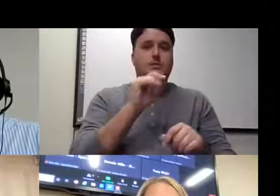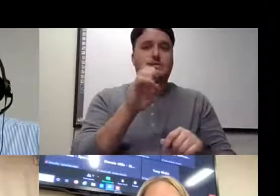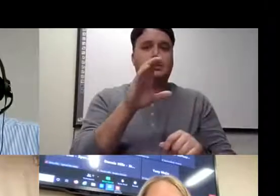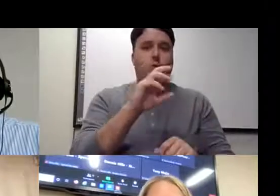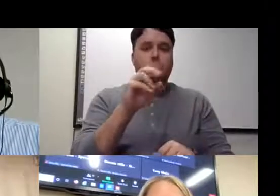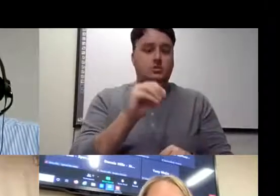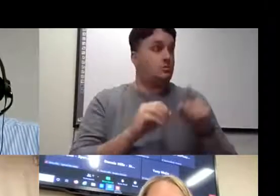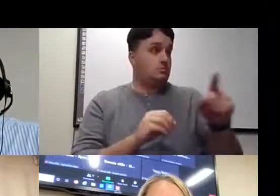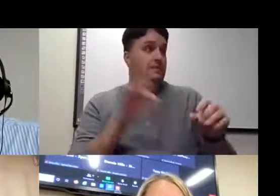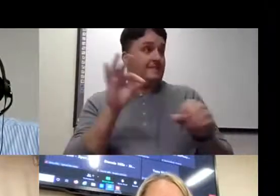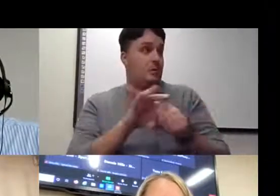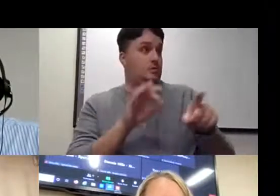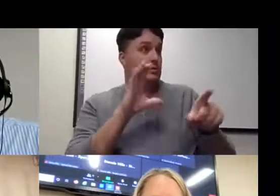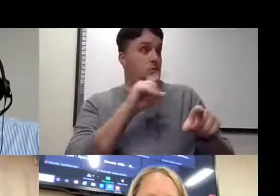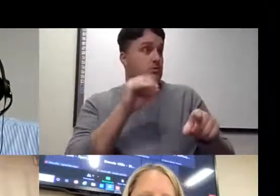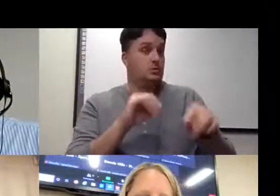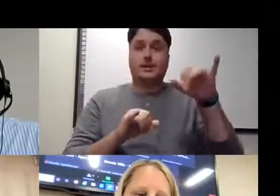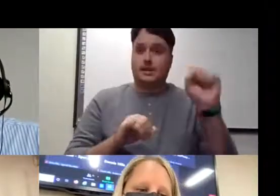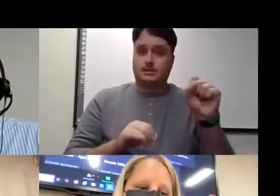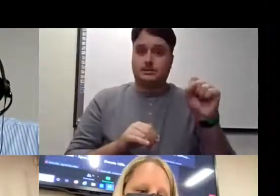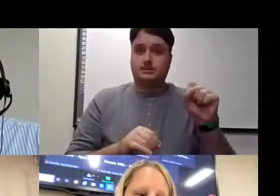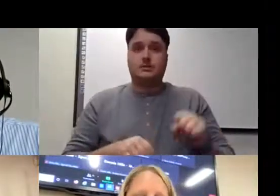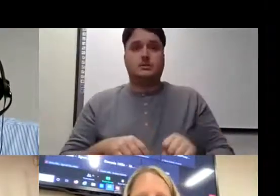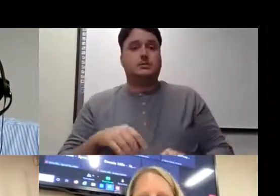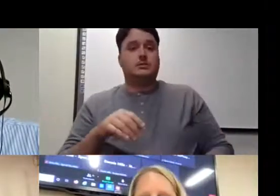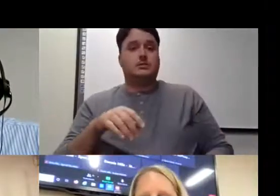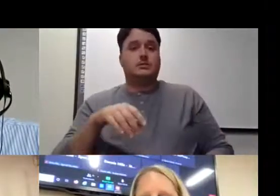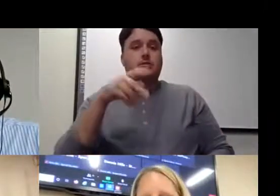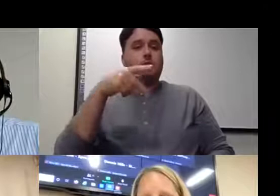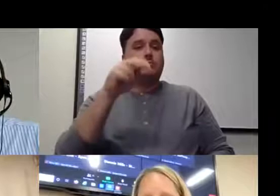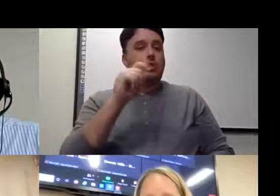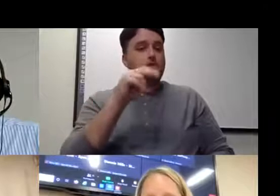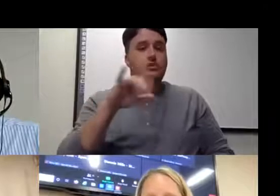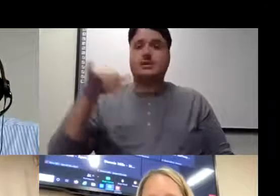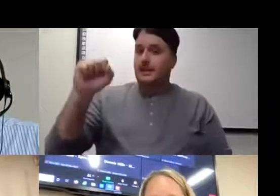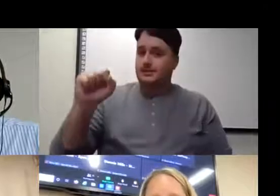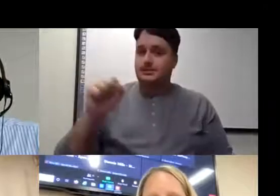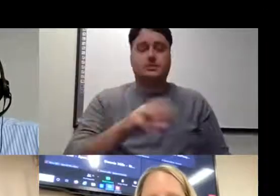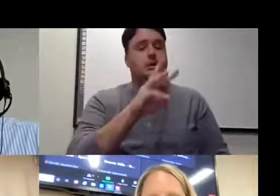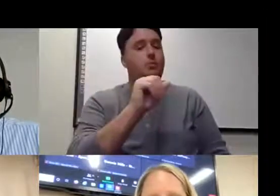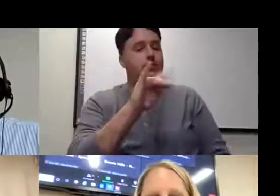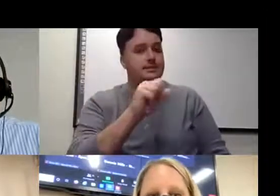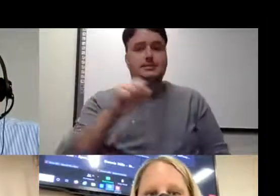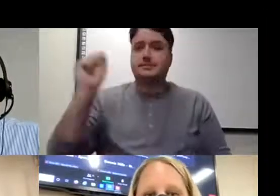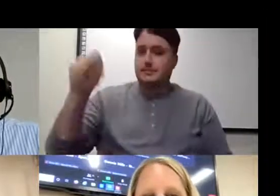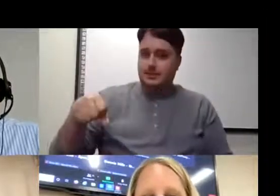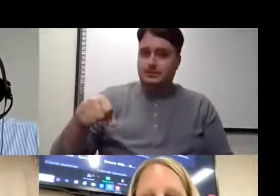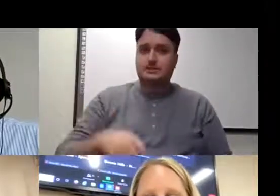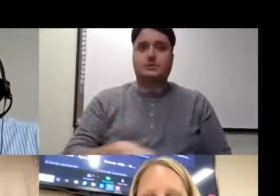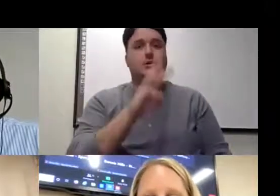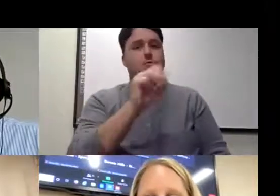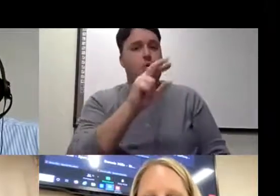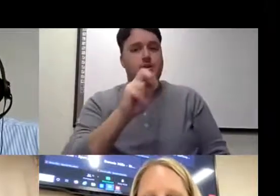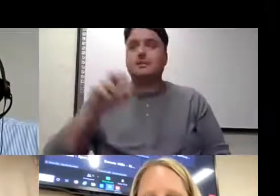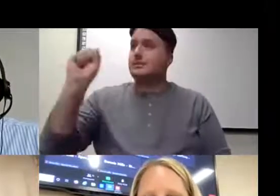Yes. Trustee Proctor. Yes. Trustee Watkins. Yes. Trustee Warren. Yes. And